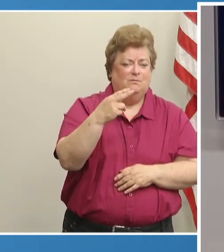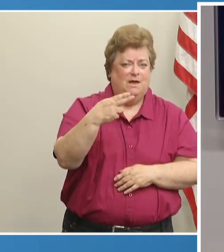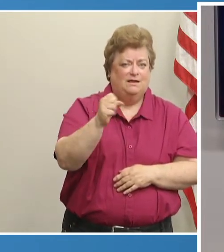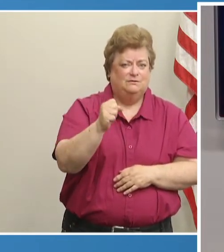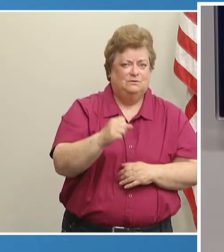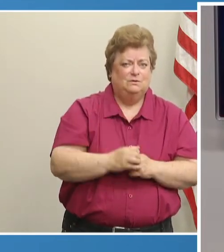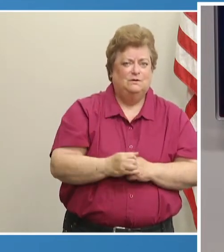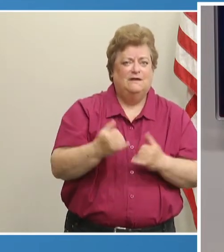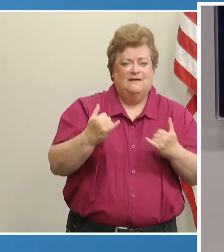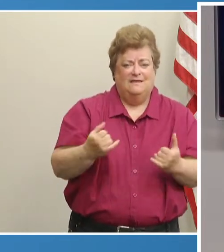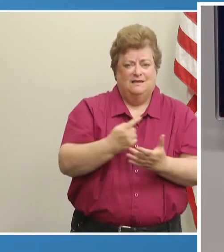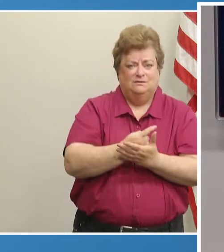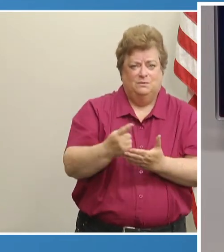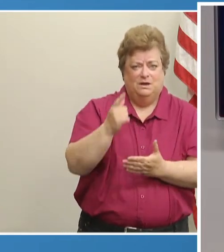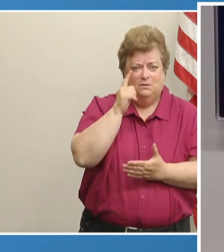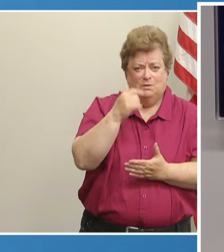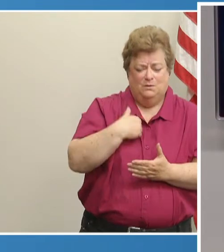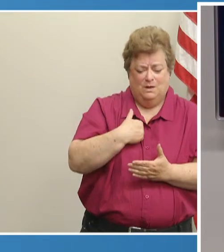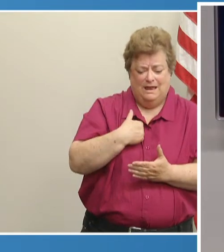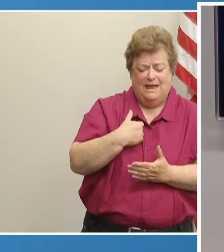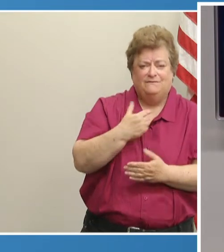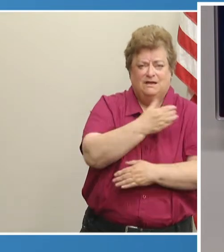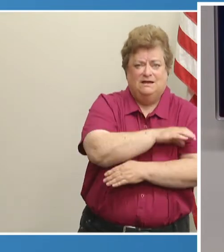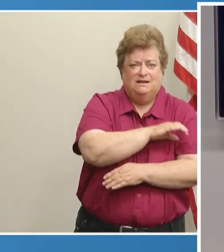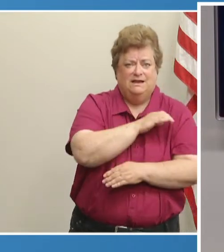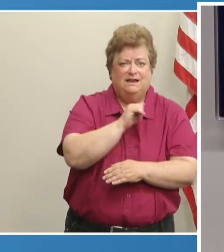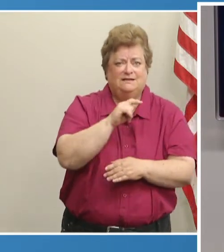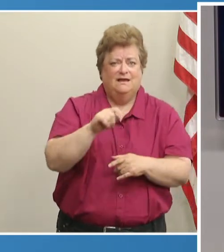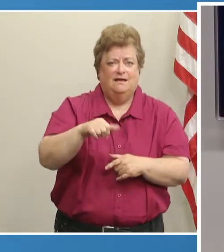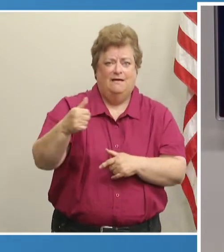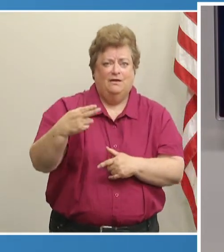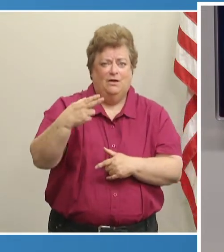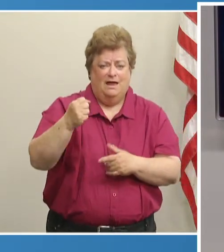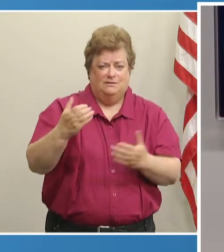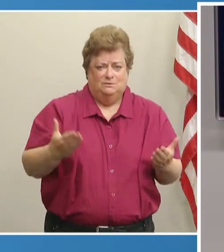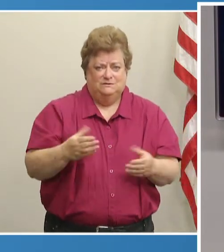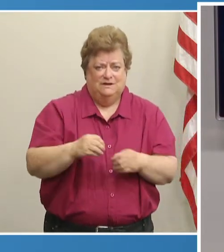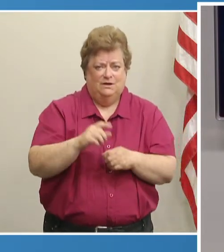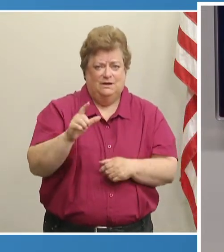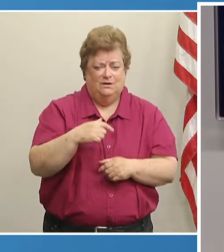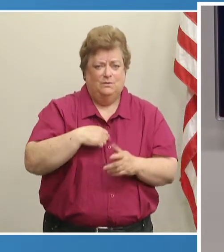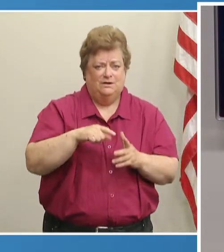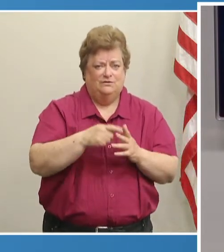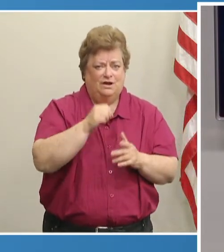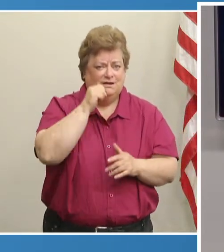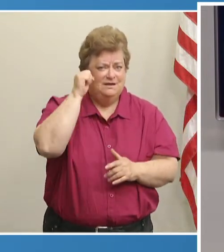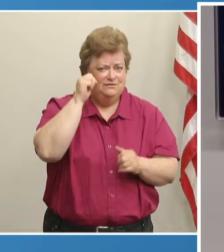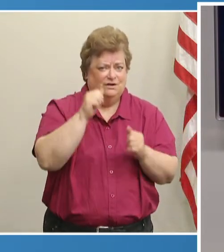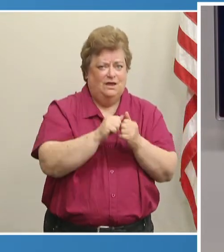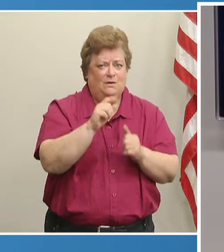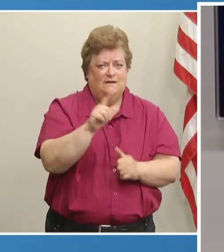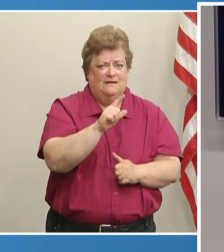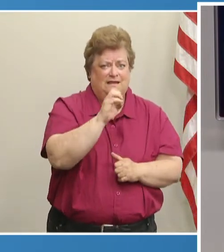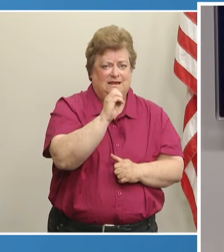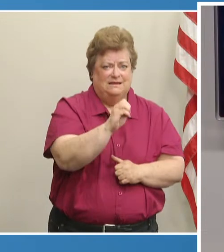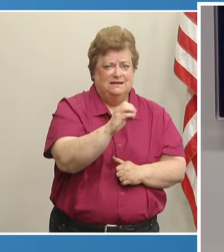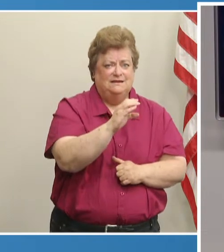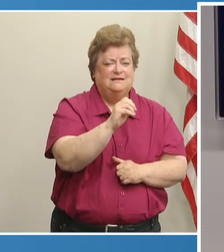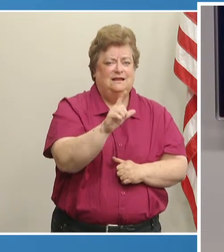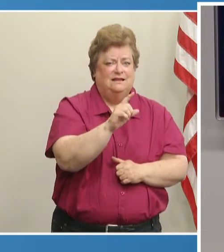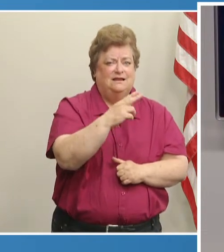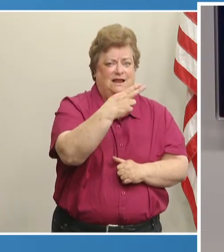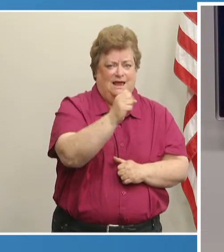This week, we're hosting clinics at additional high schools in Lincoln. We started yesterday with Lincoln East and Lincoln